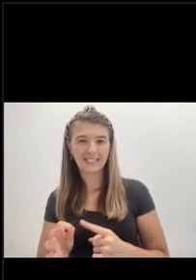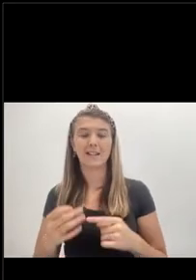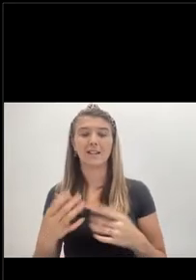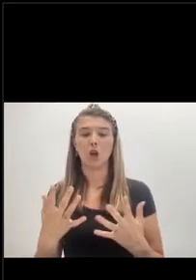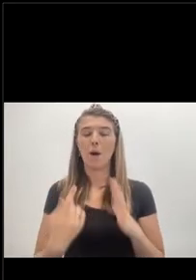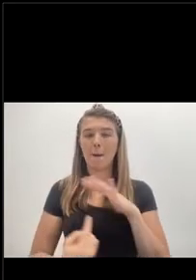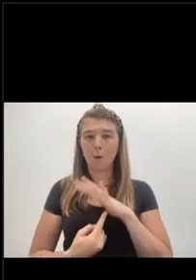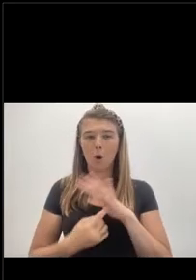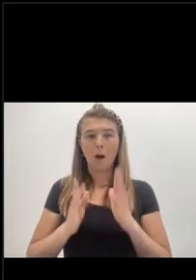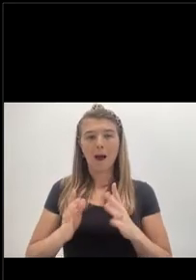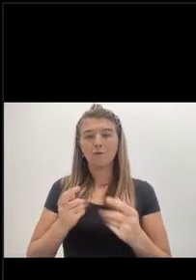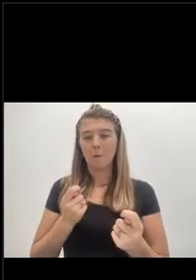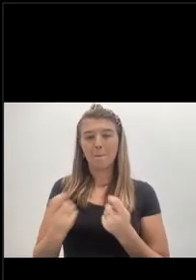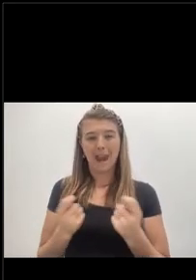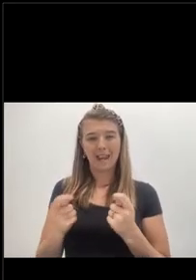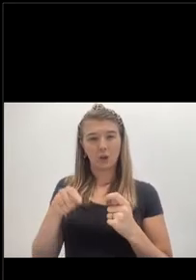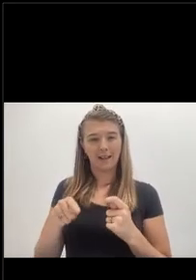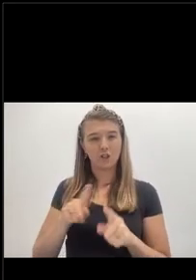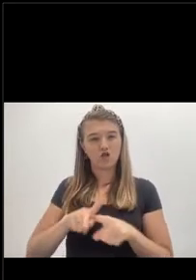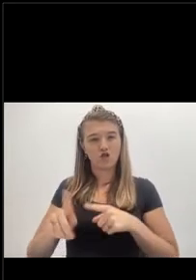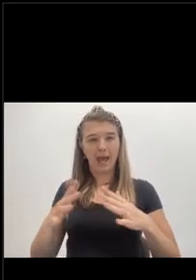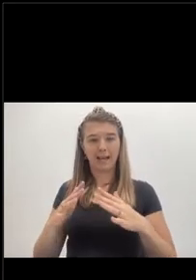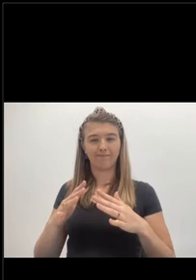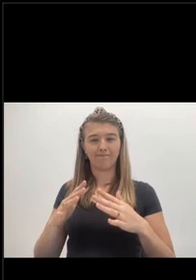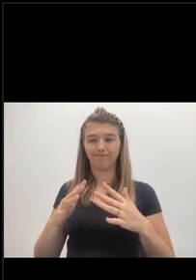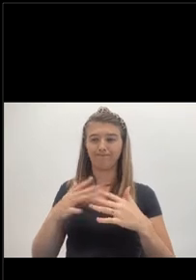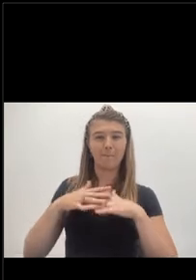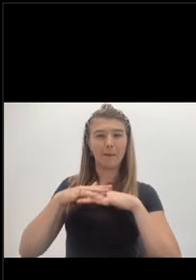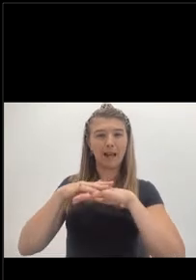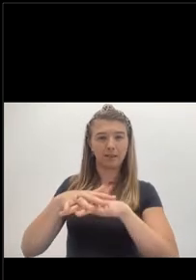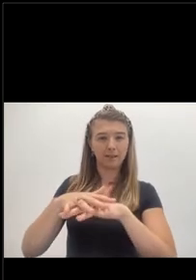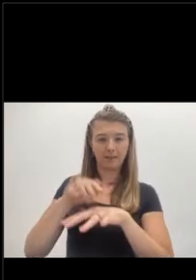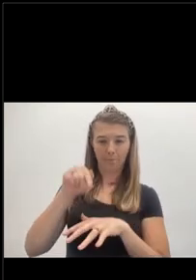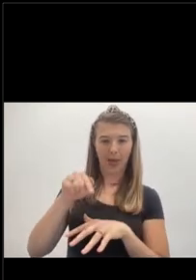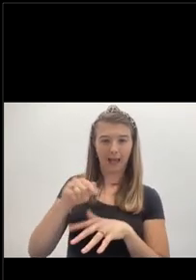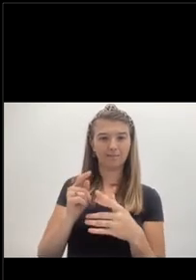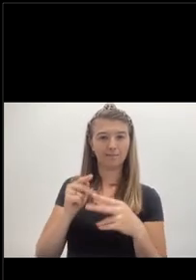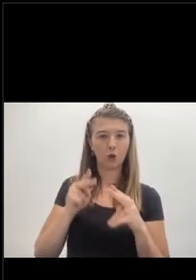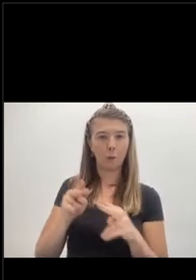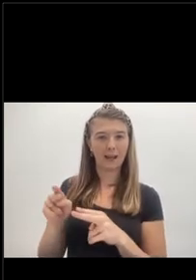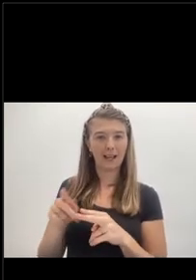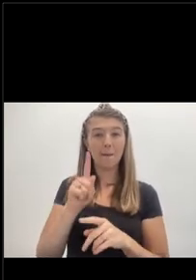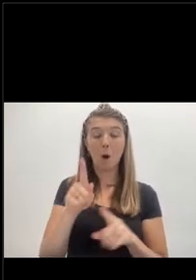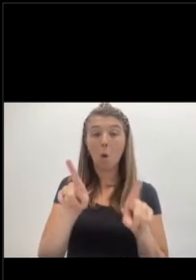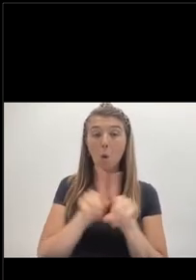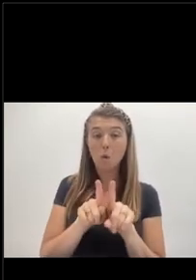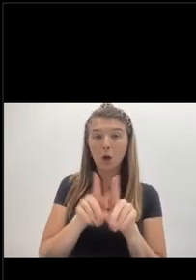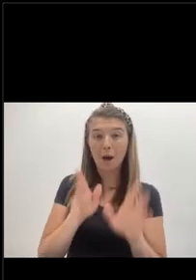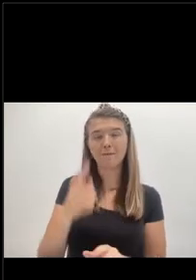manage this to homogenize these properties well, but also have a consideration of the color of the finished products